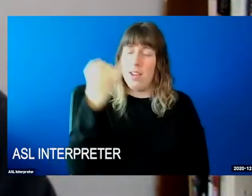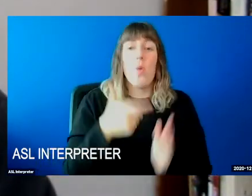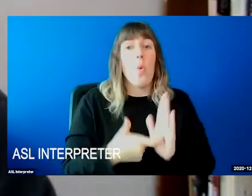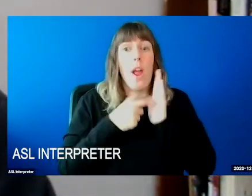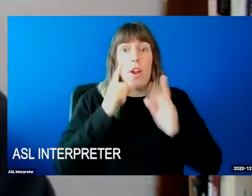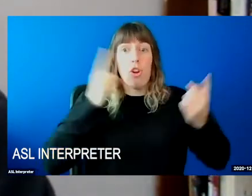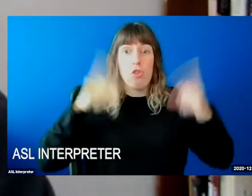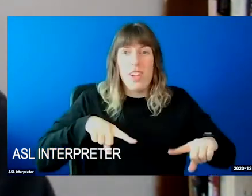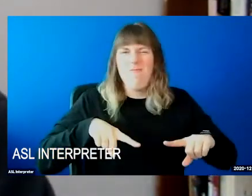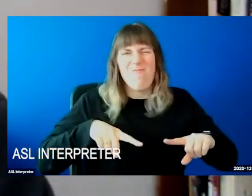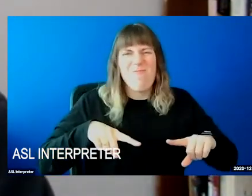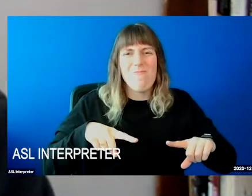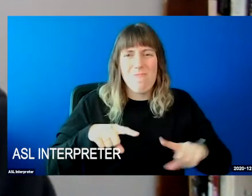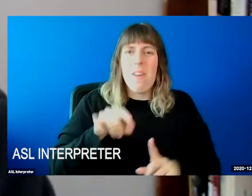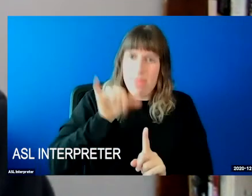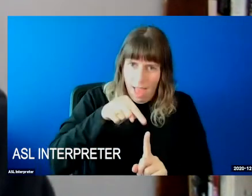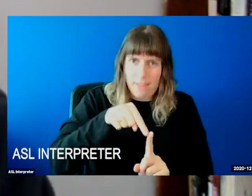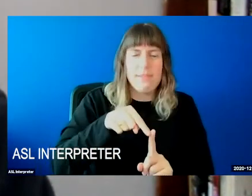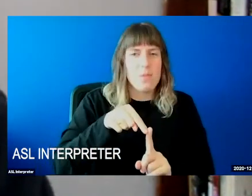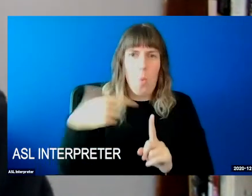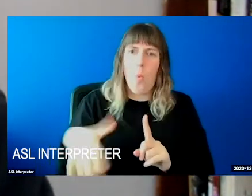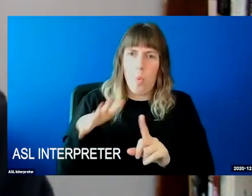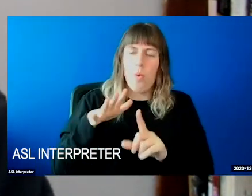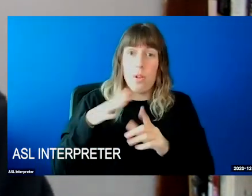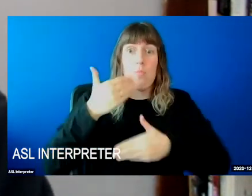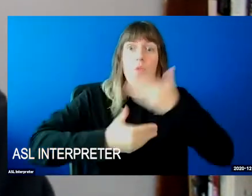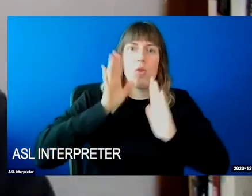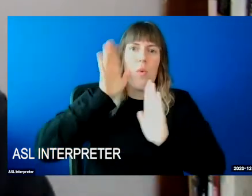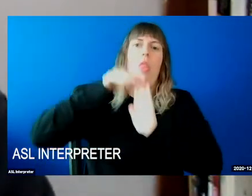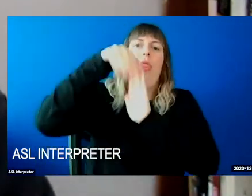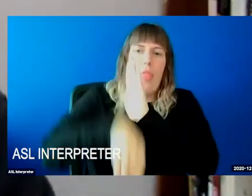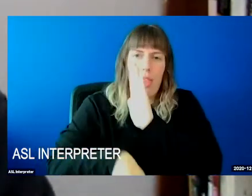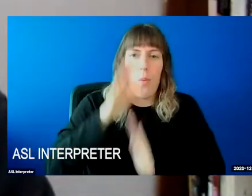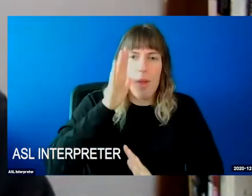me, is the primary impediment to making progress.